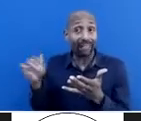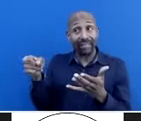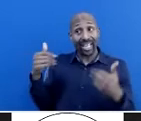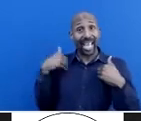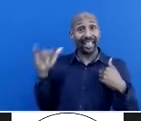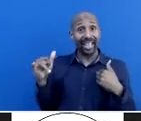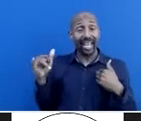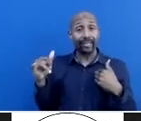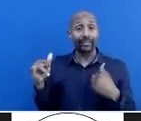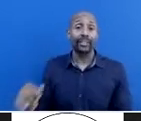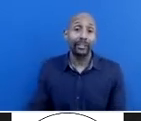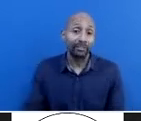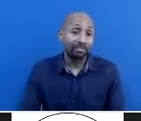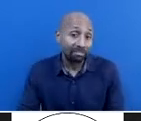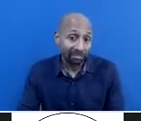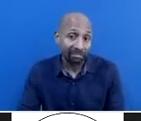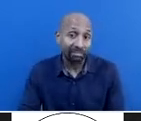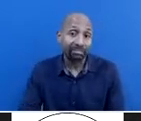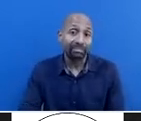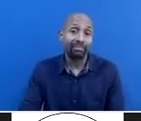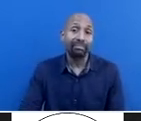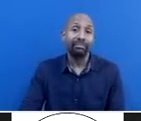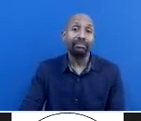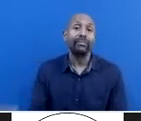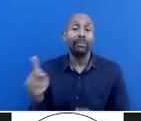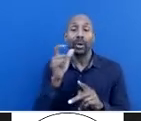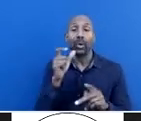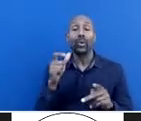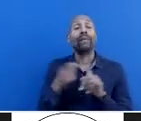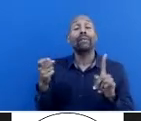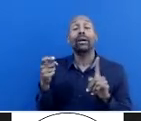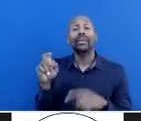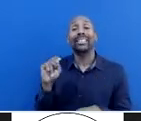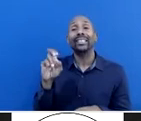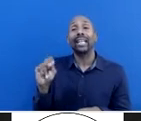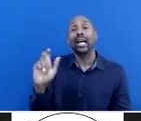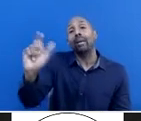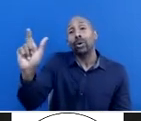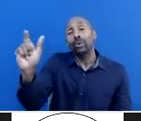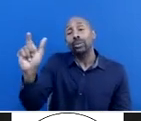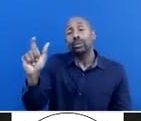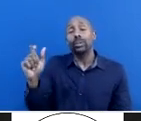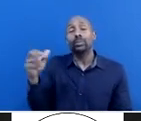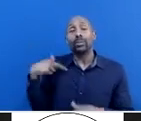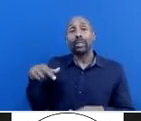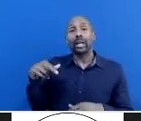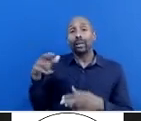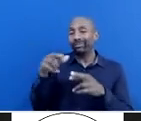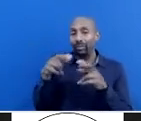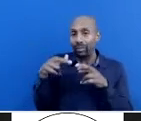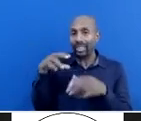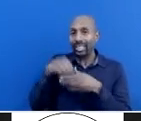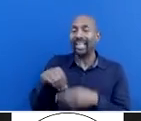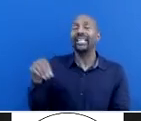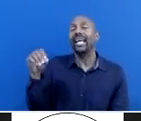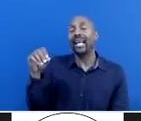from non-Muslim regions in Africa, they can now be Vodun or voodoo items that come